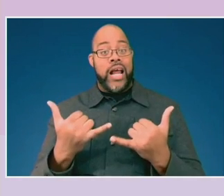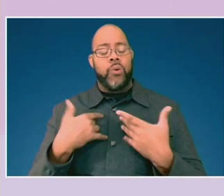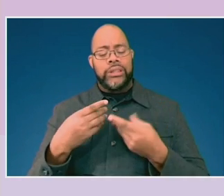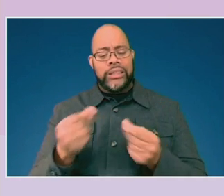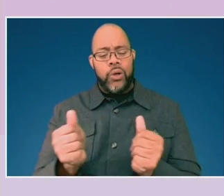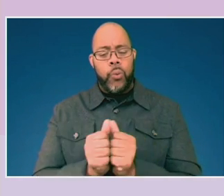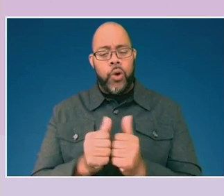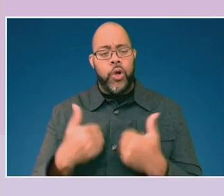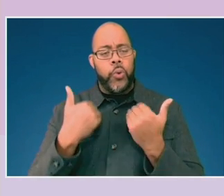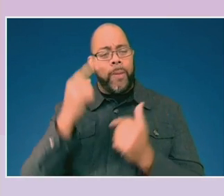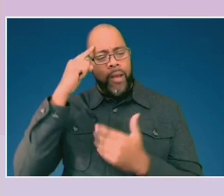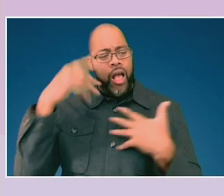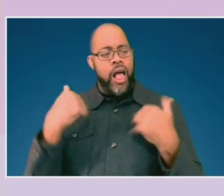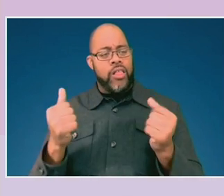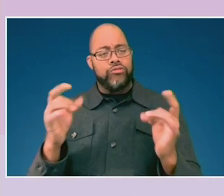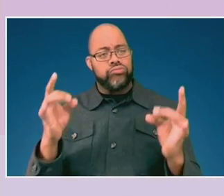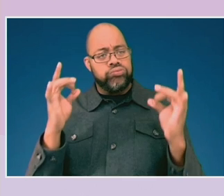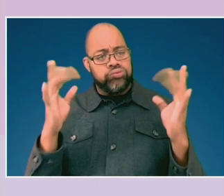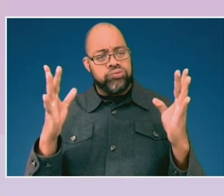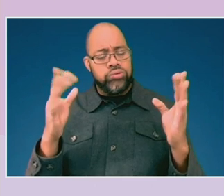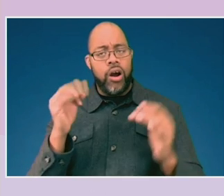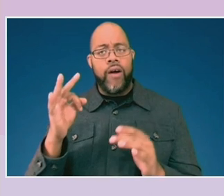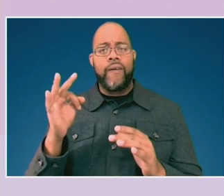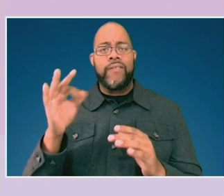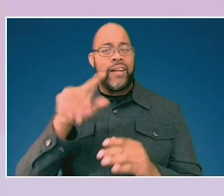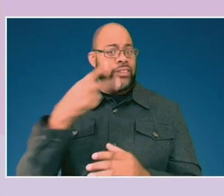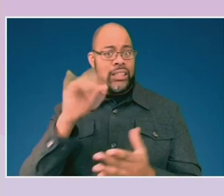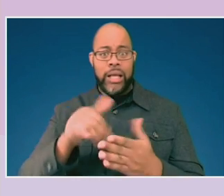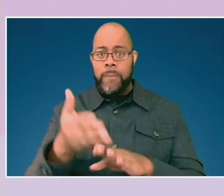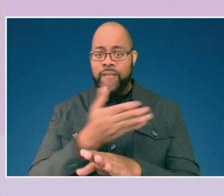youth mental health crisis of historic proportions.